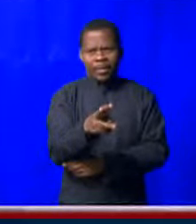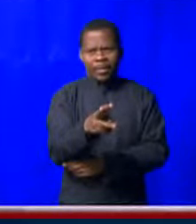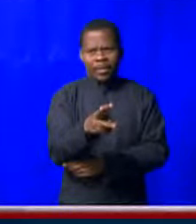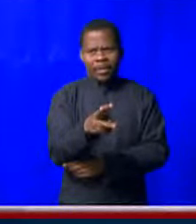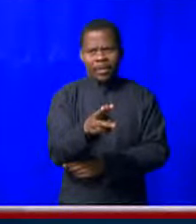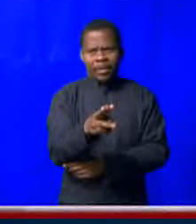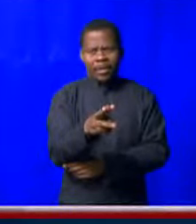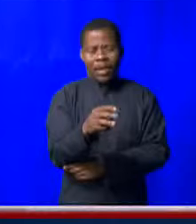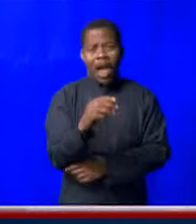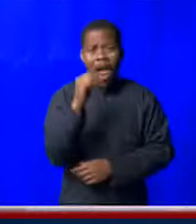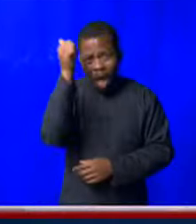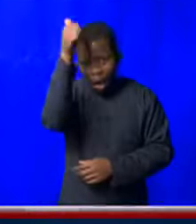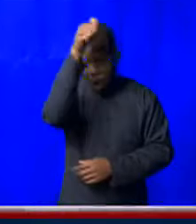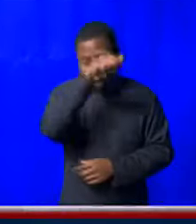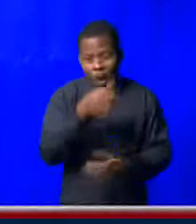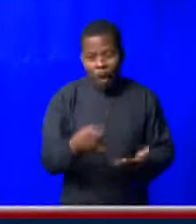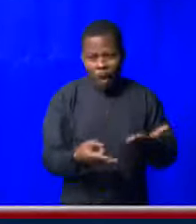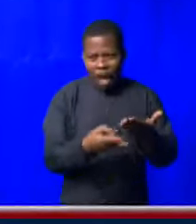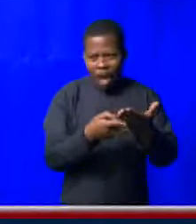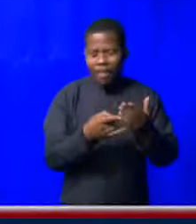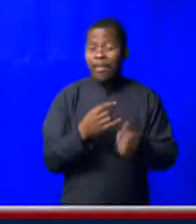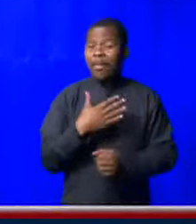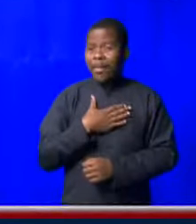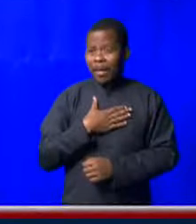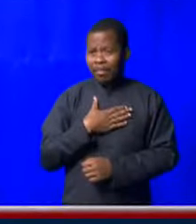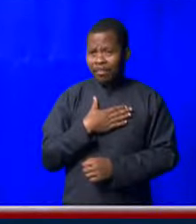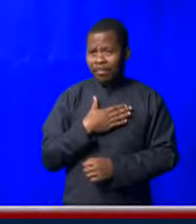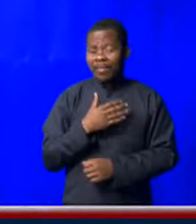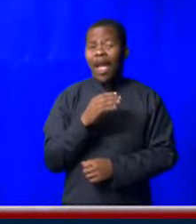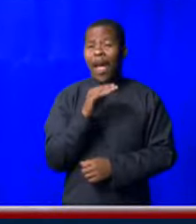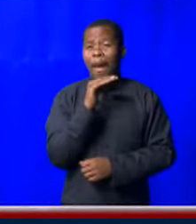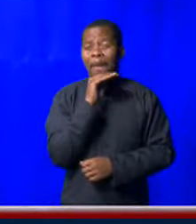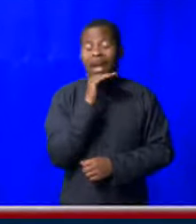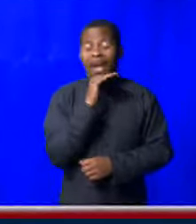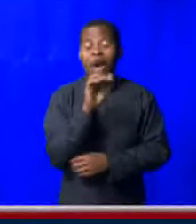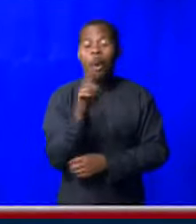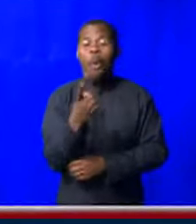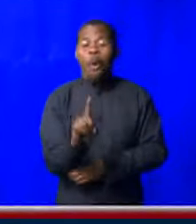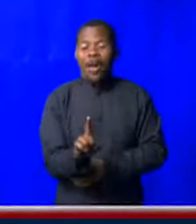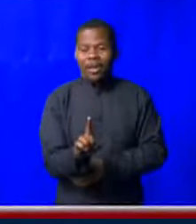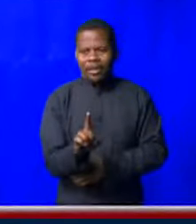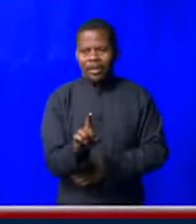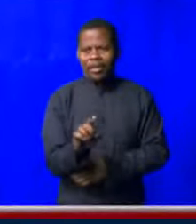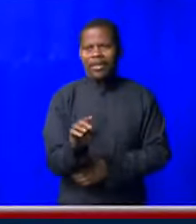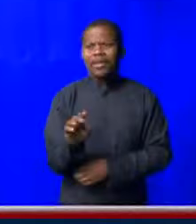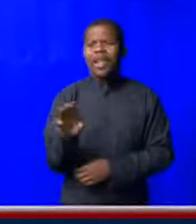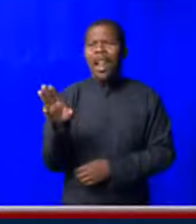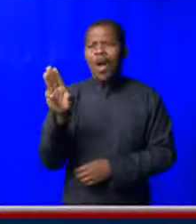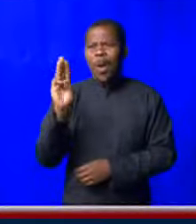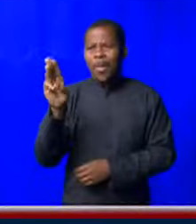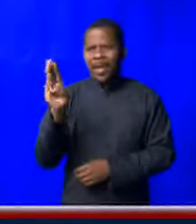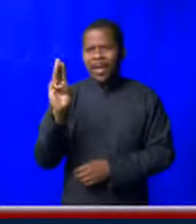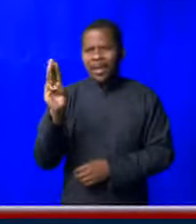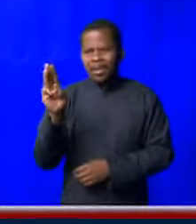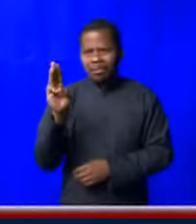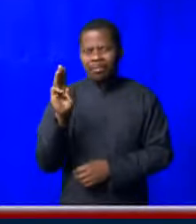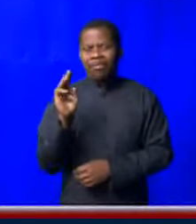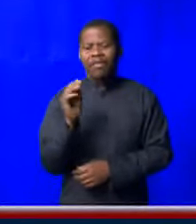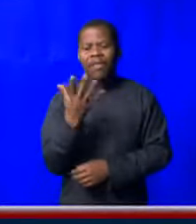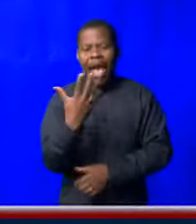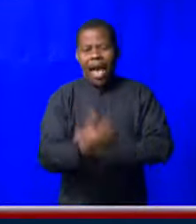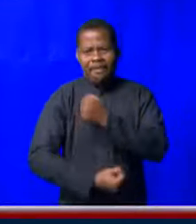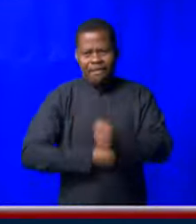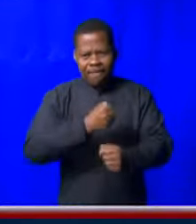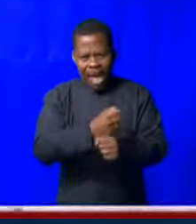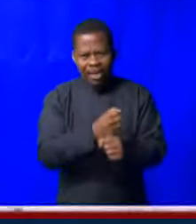So help me God. Lo mcimbi lona usho ukucala kokusebenza ehofisini kwamengameli iminyaka